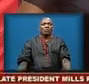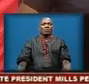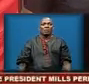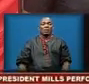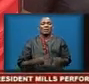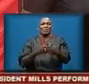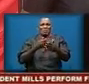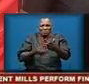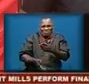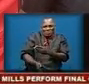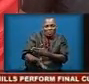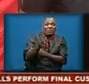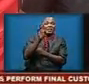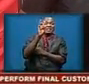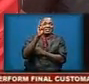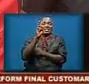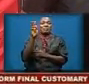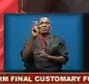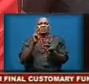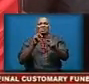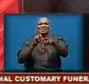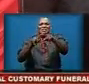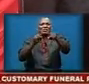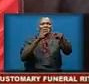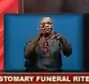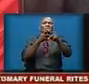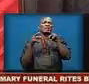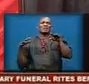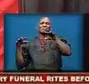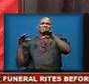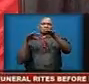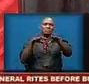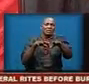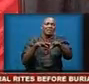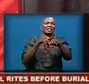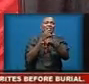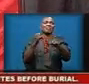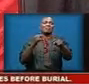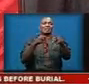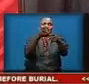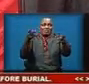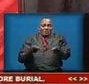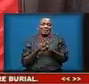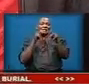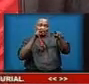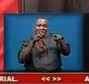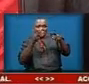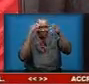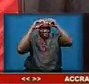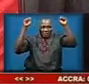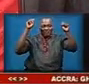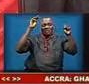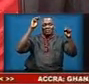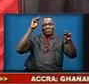And as early as 6 a.m. this morning, people from all walks of life trooped to the State House to witness the remains of the late President